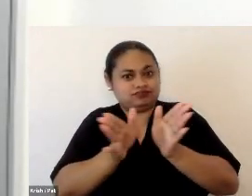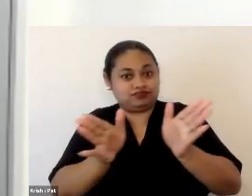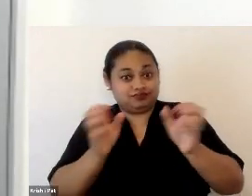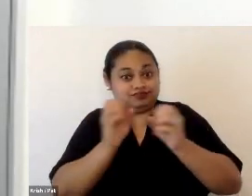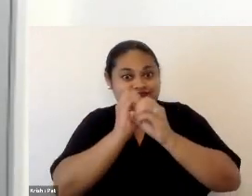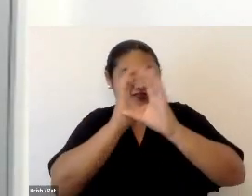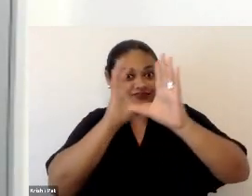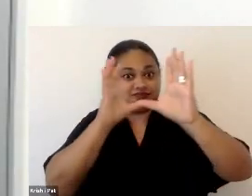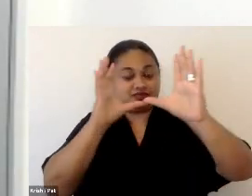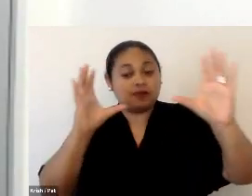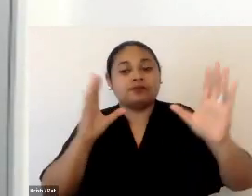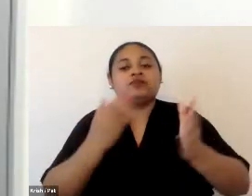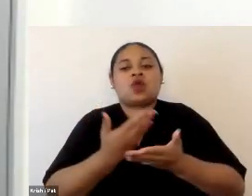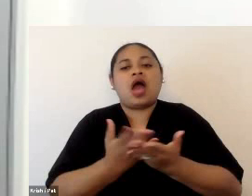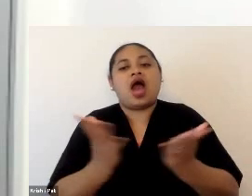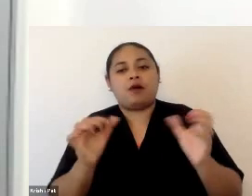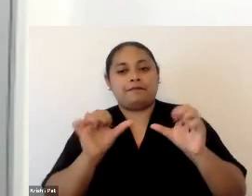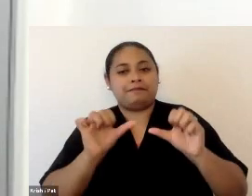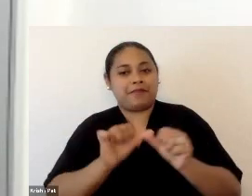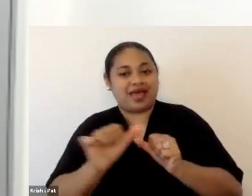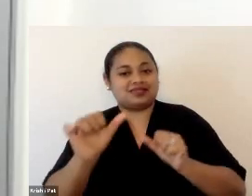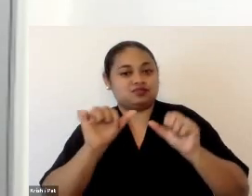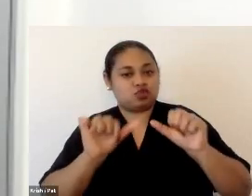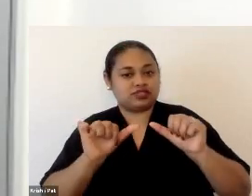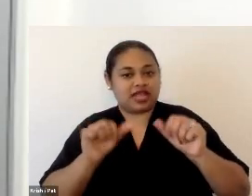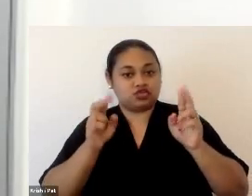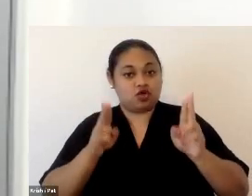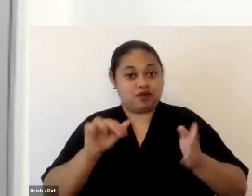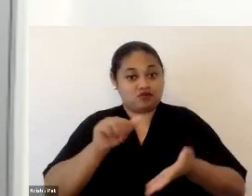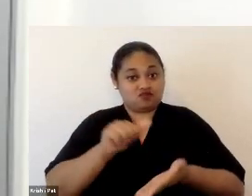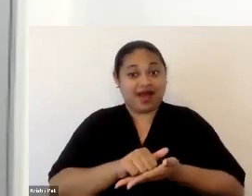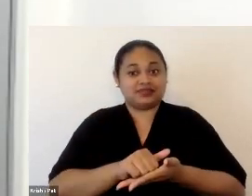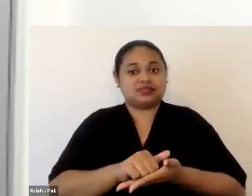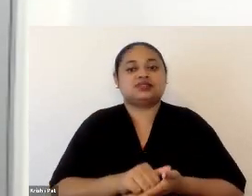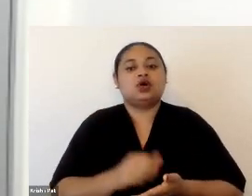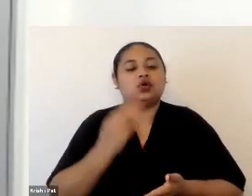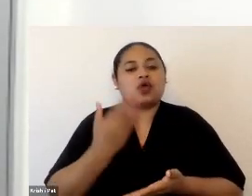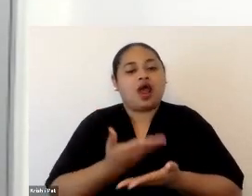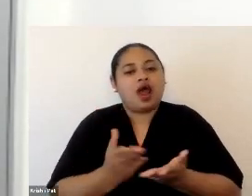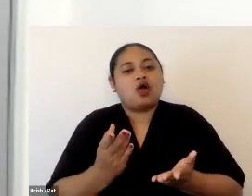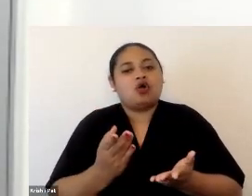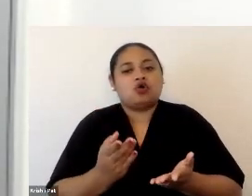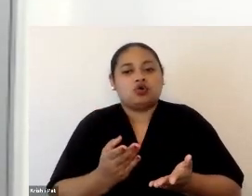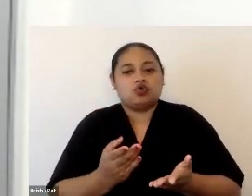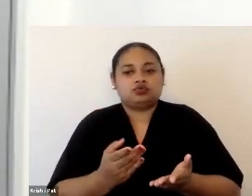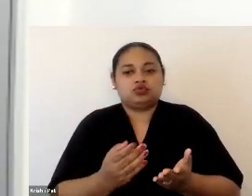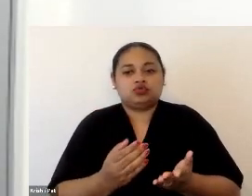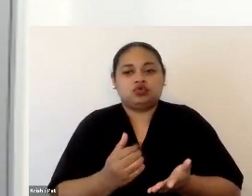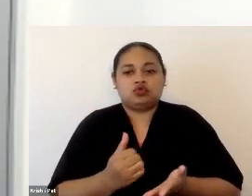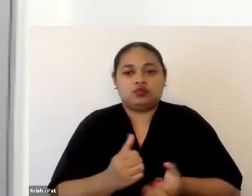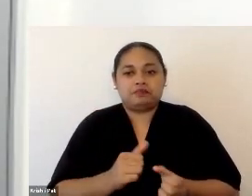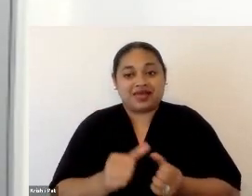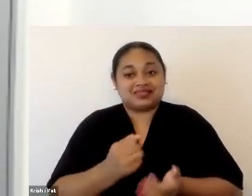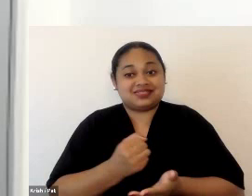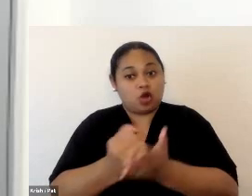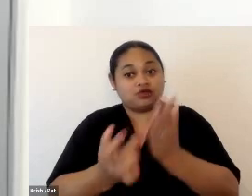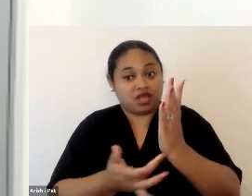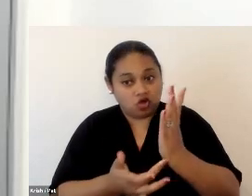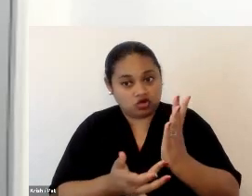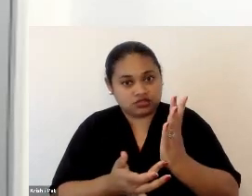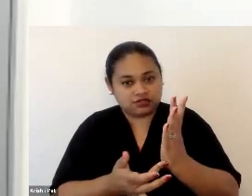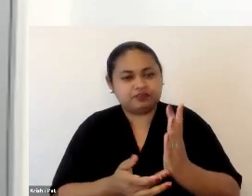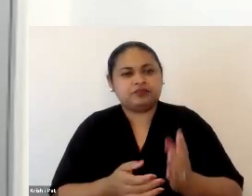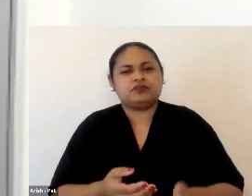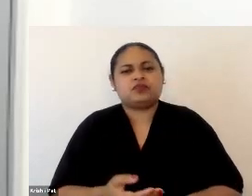protect human rights when it comes to new technologies. But we did this deep dive on artificial intelligence